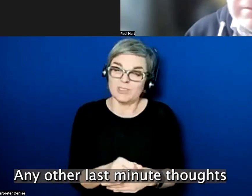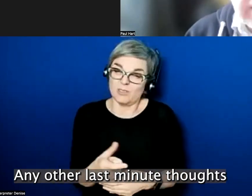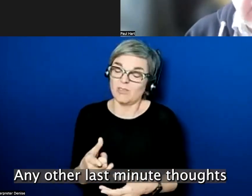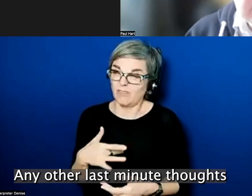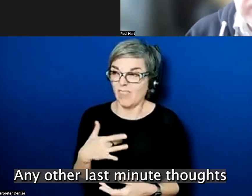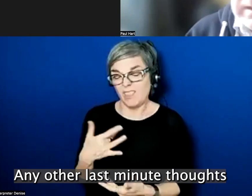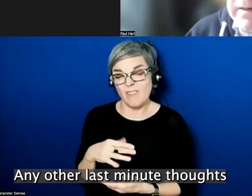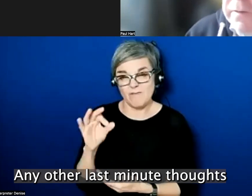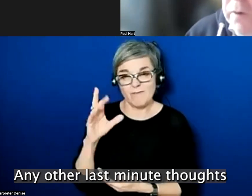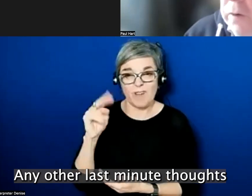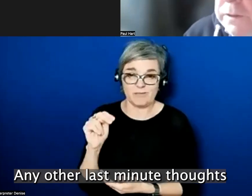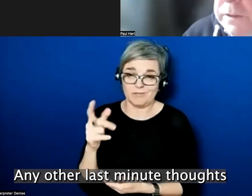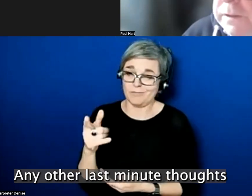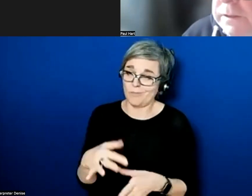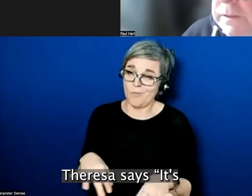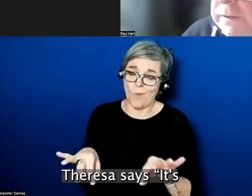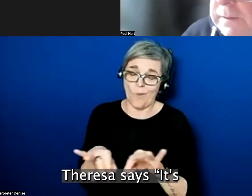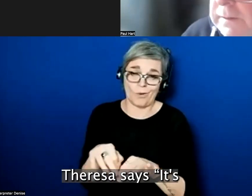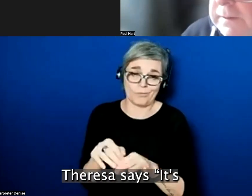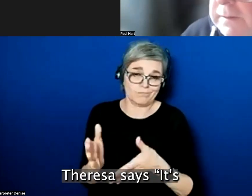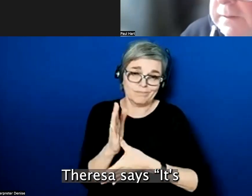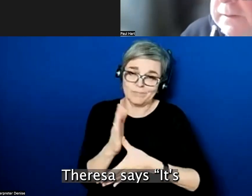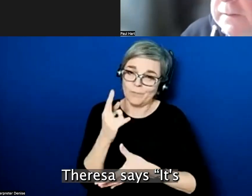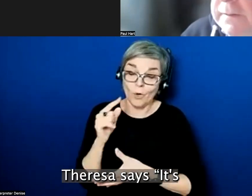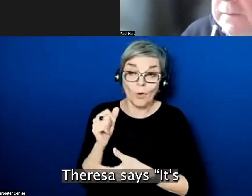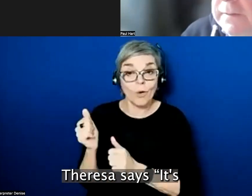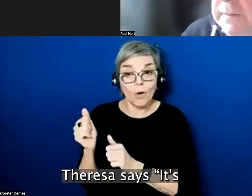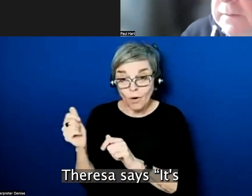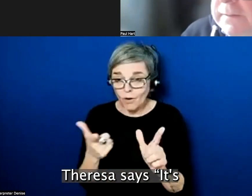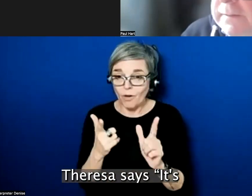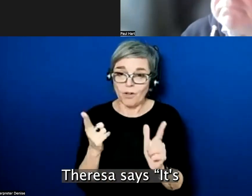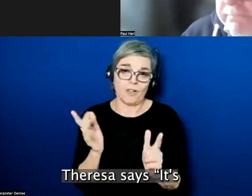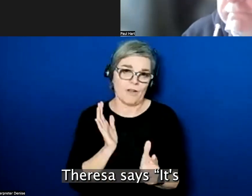Any other last minute thoughts?